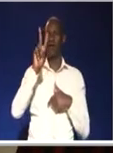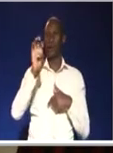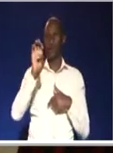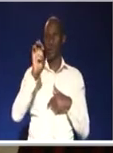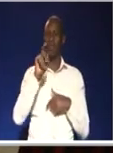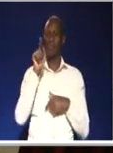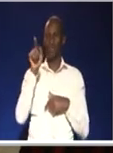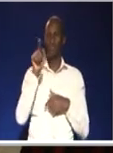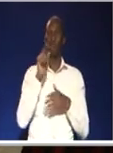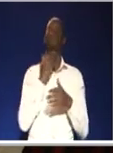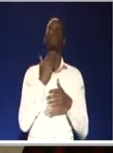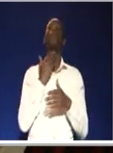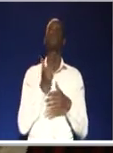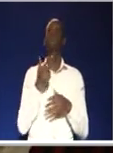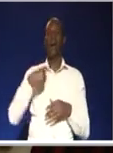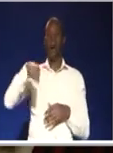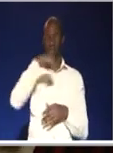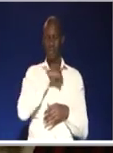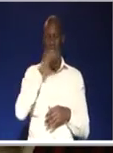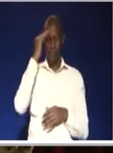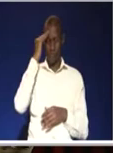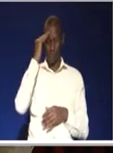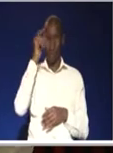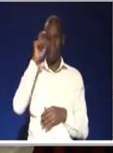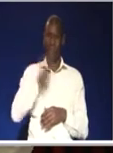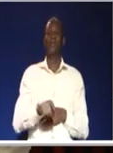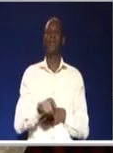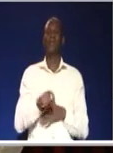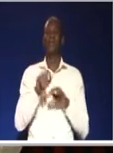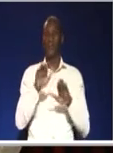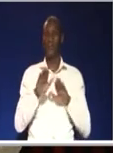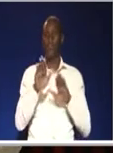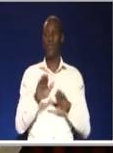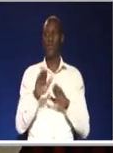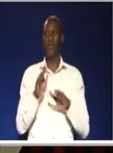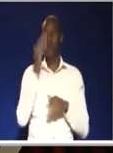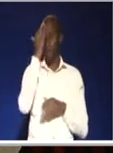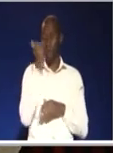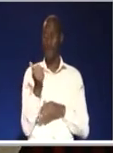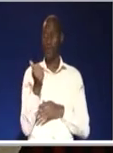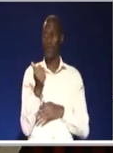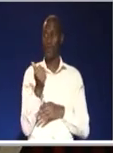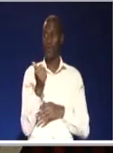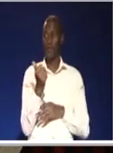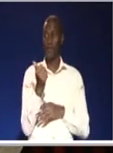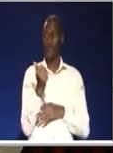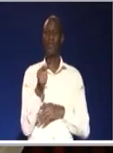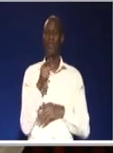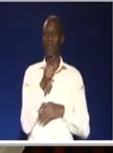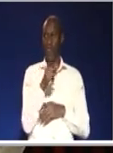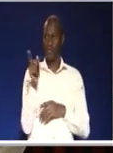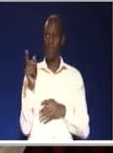is what I want us to take note of carefully, because they